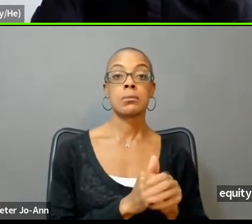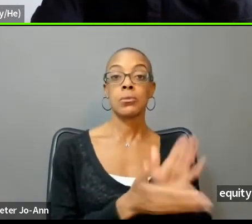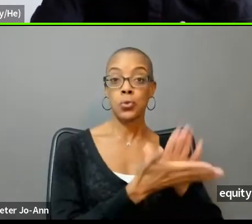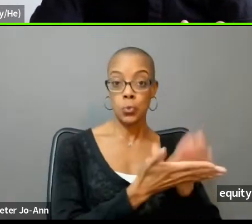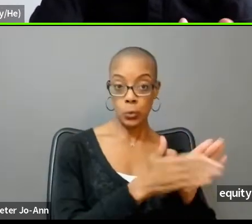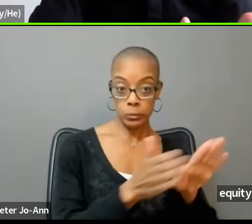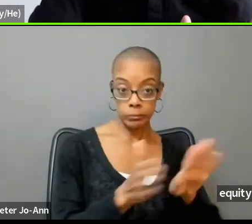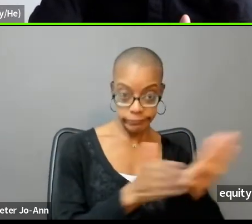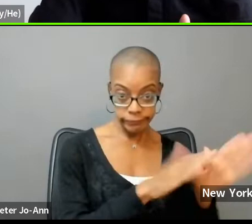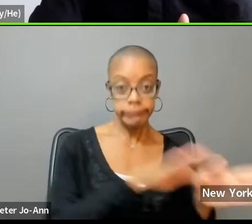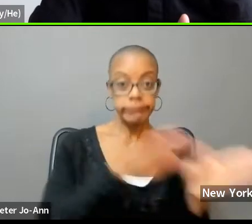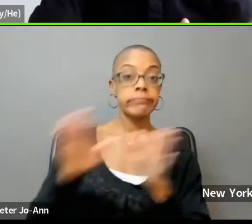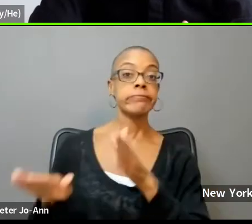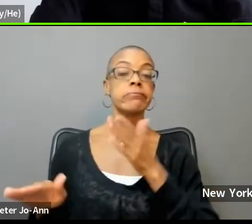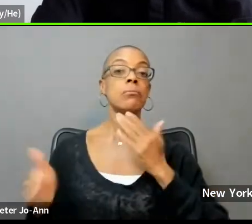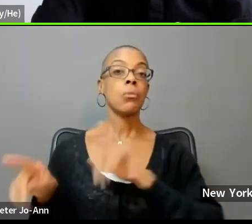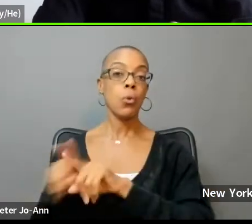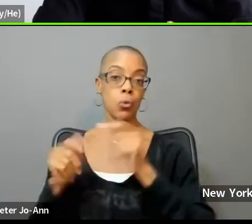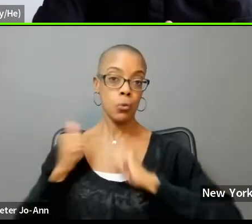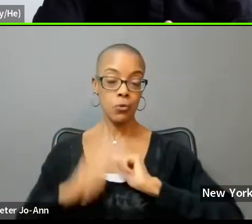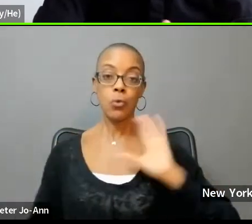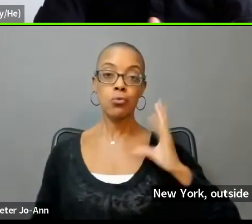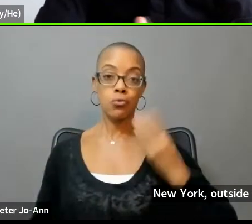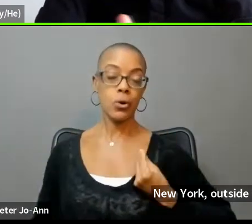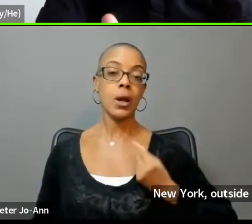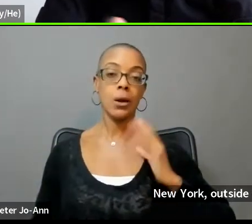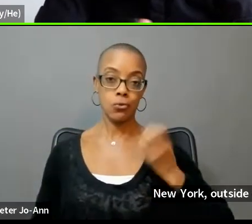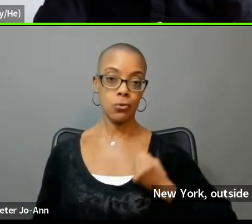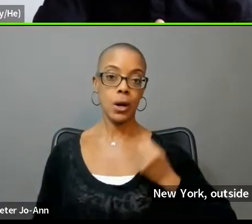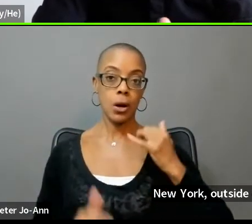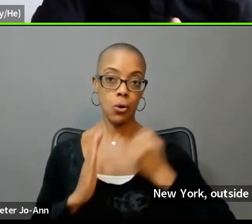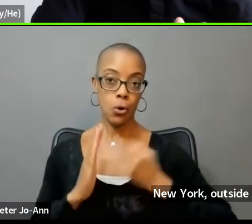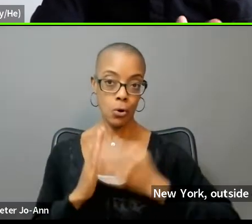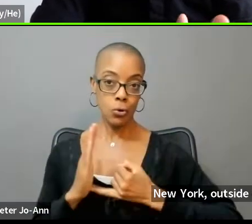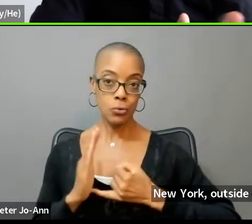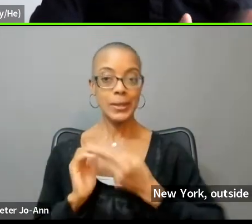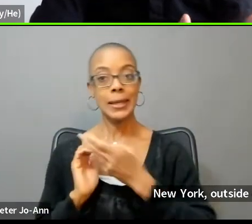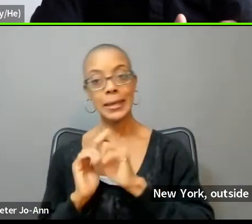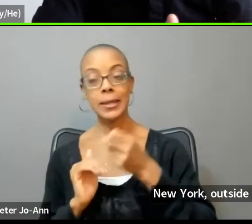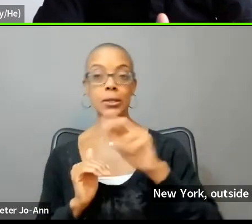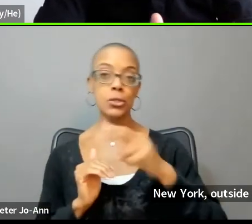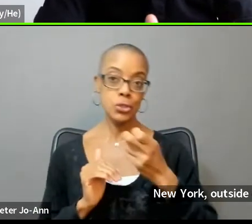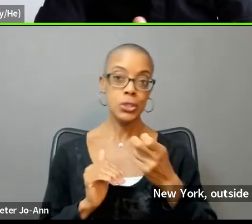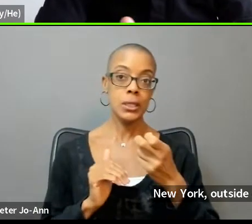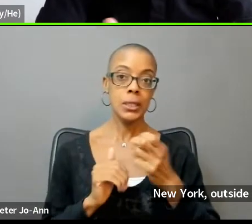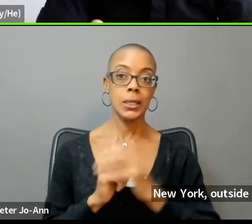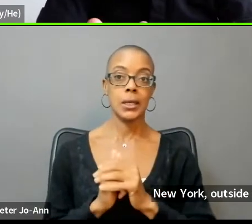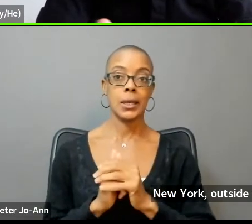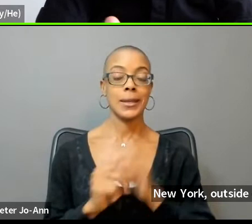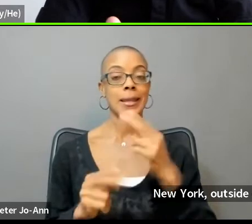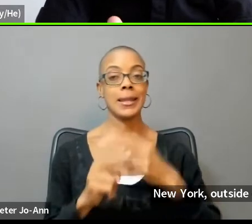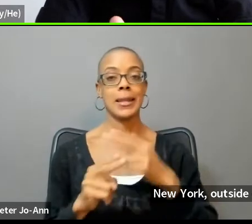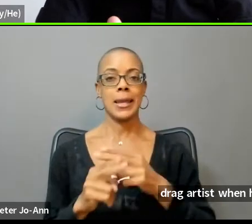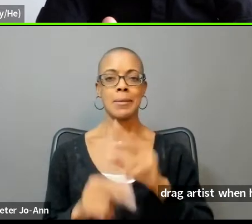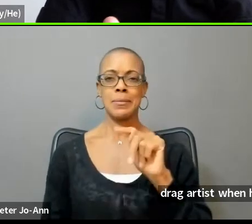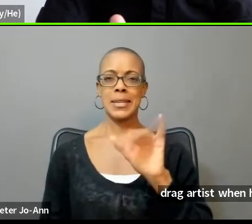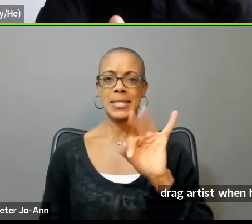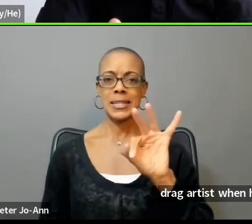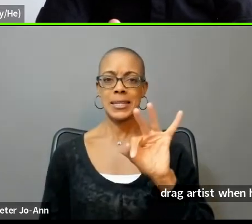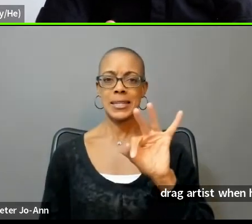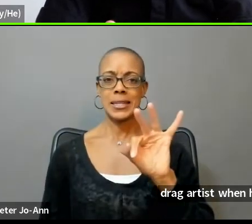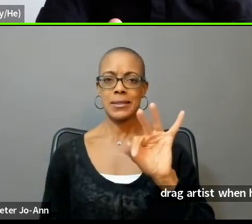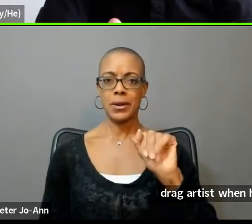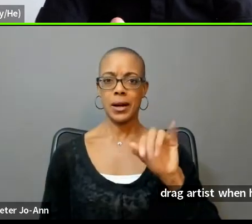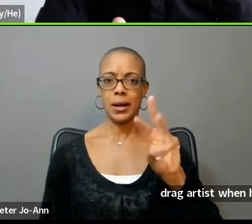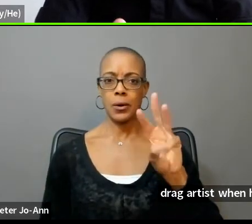also performs as a drag artist when he or she goes by the stage name of Tifa Wine, drawing on lessons passed